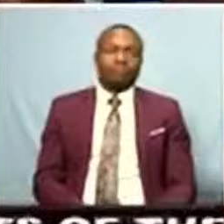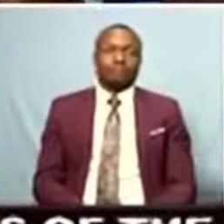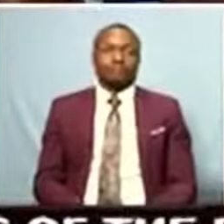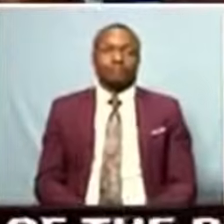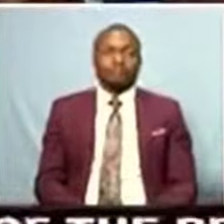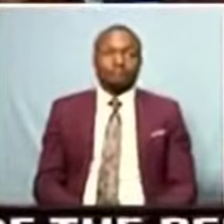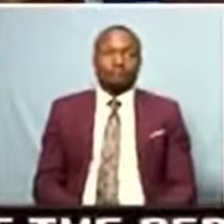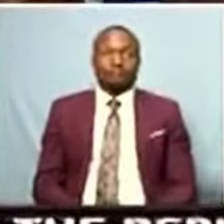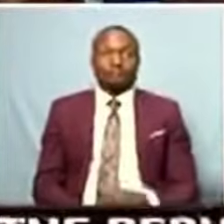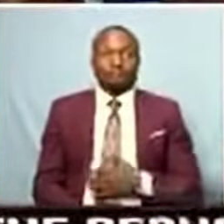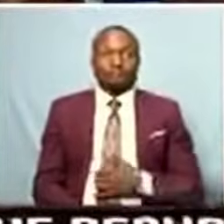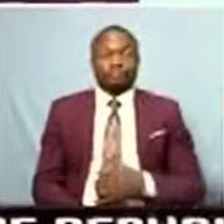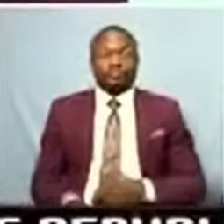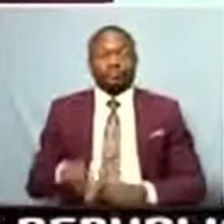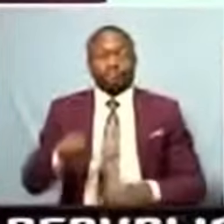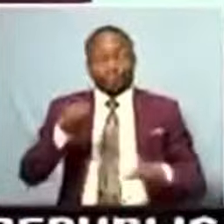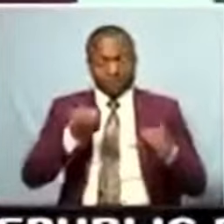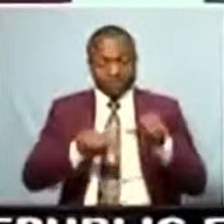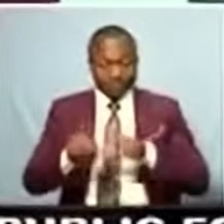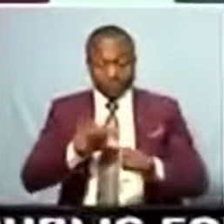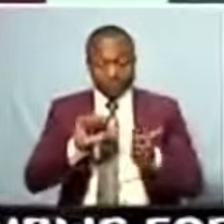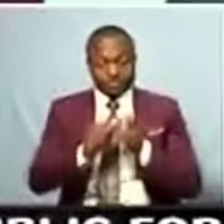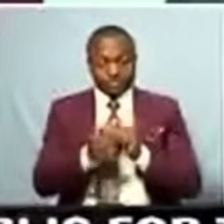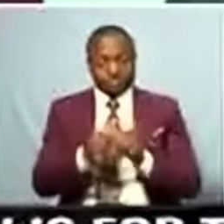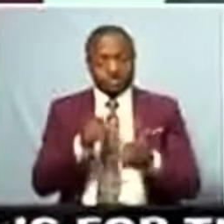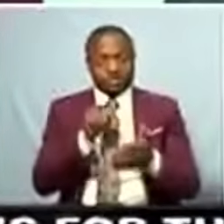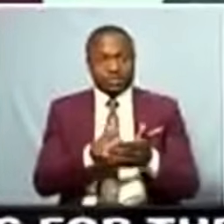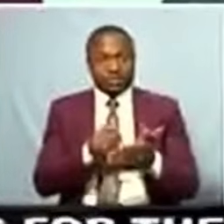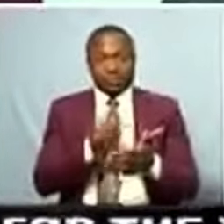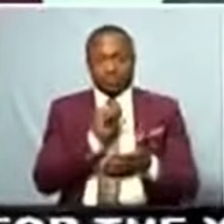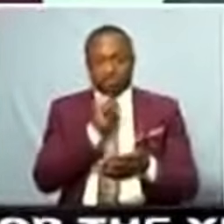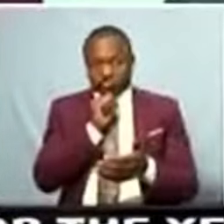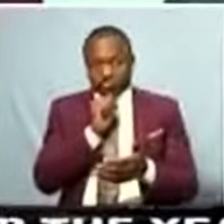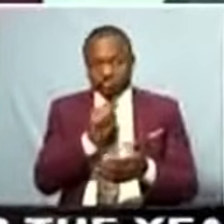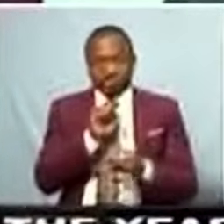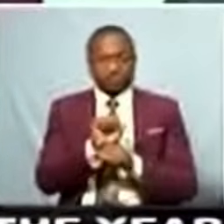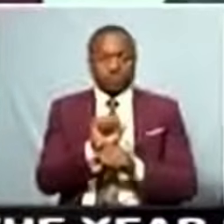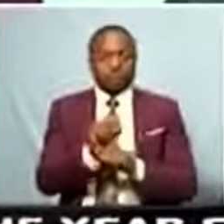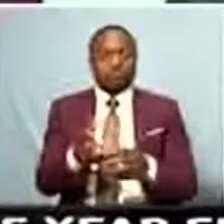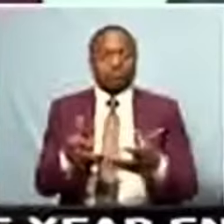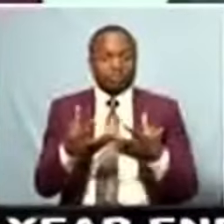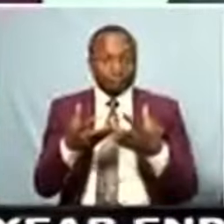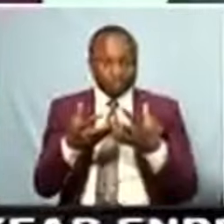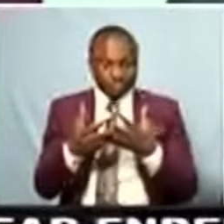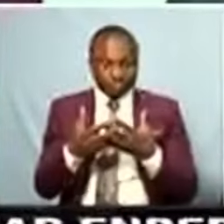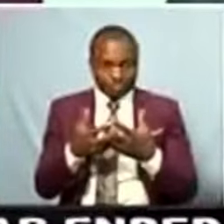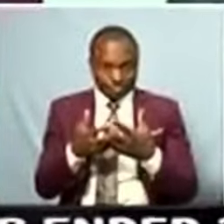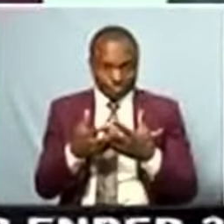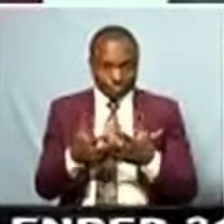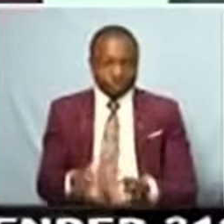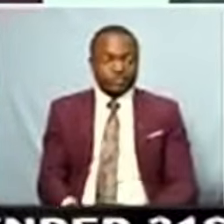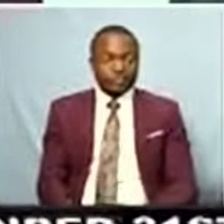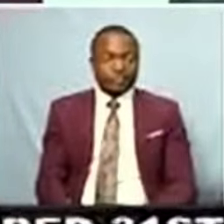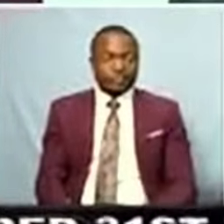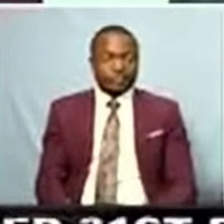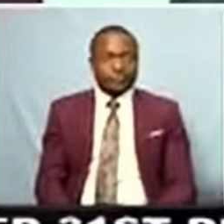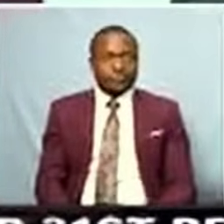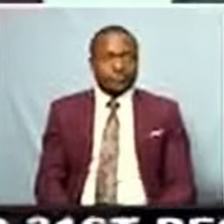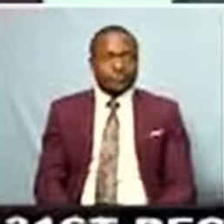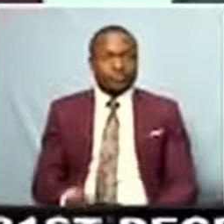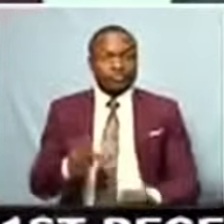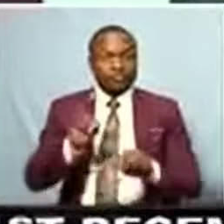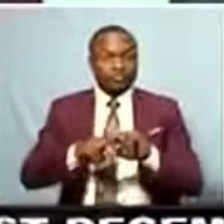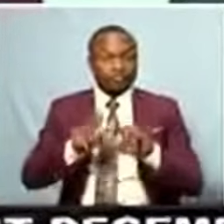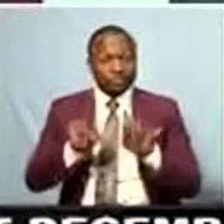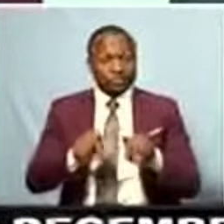odd query on the detector, non-functioning detector at Solwezi General Hospital. Chair, you may wish to know